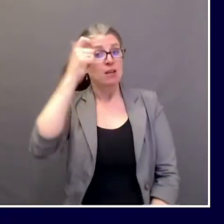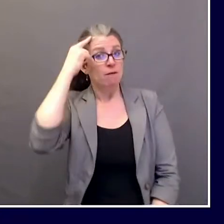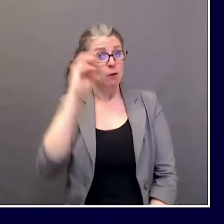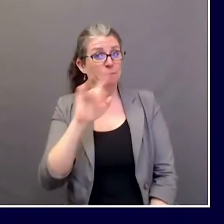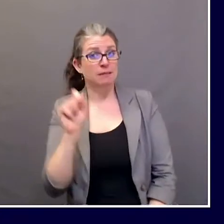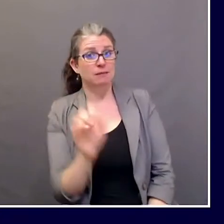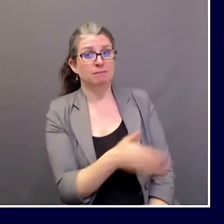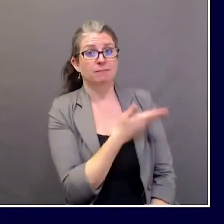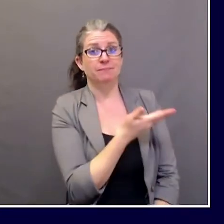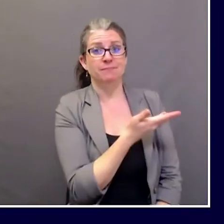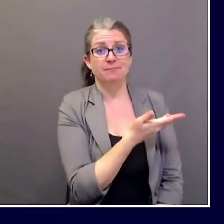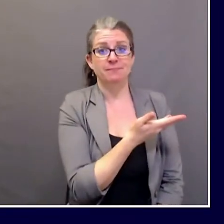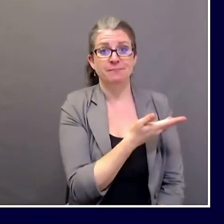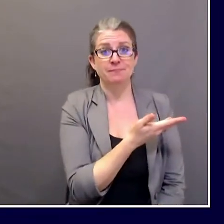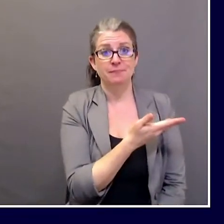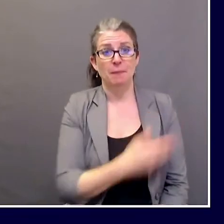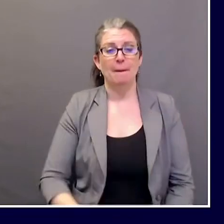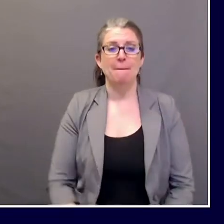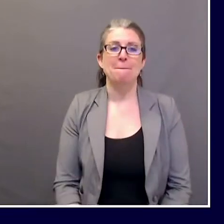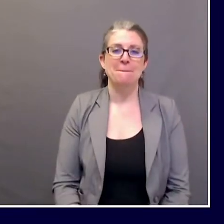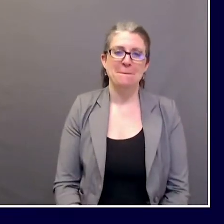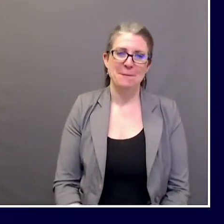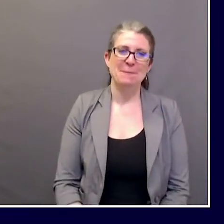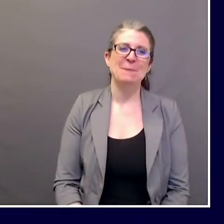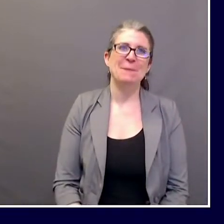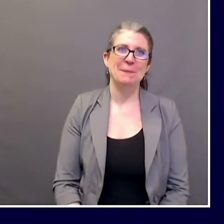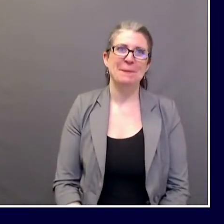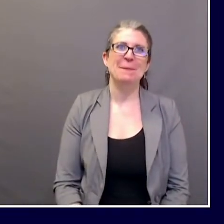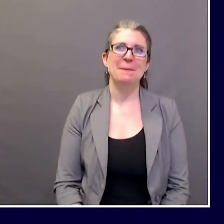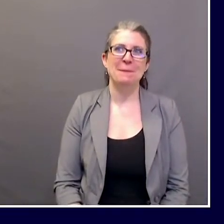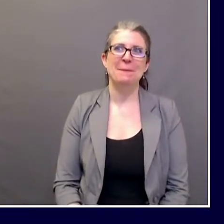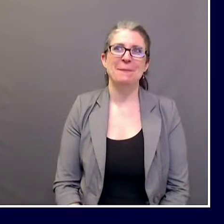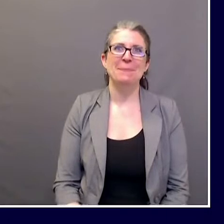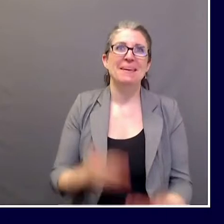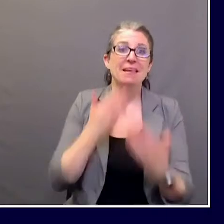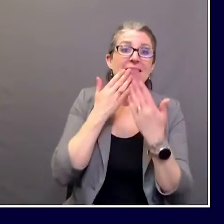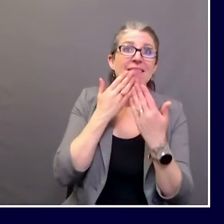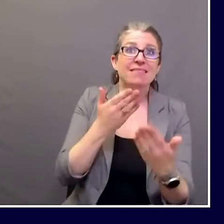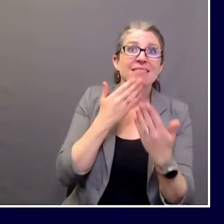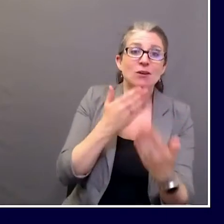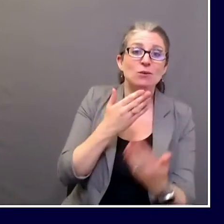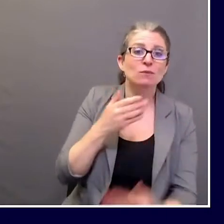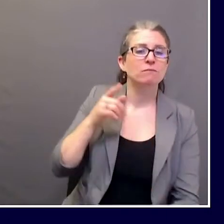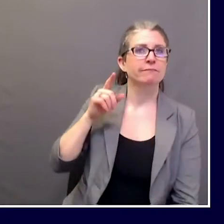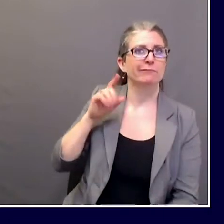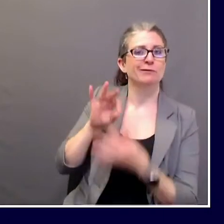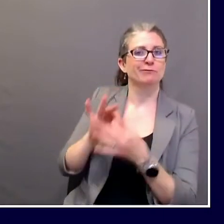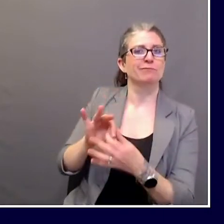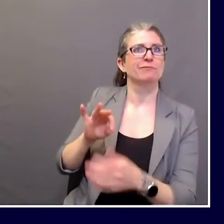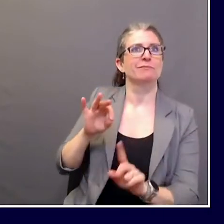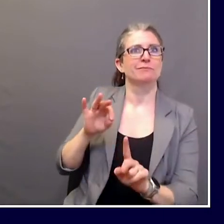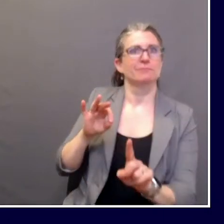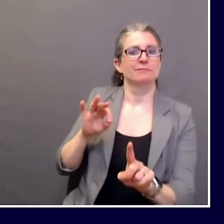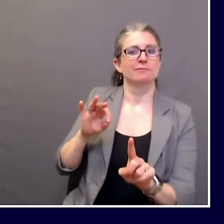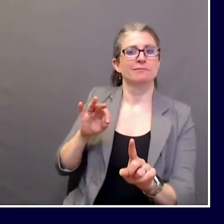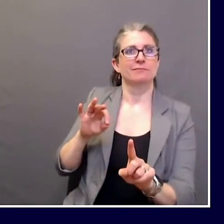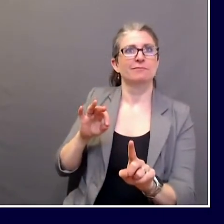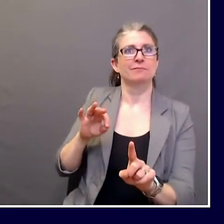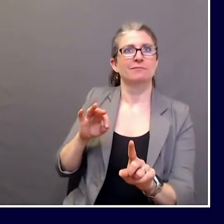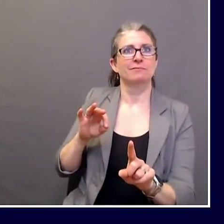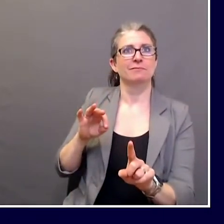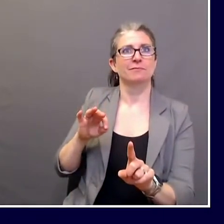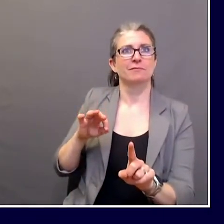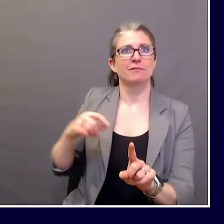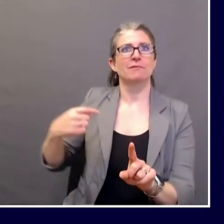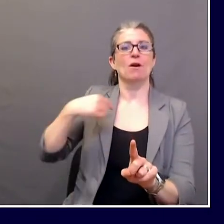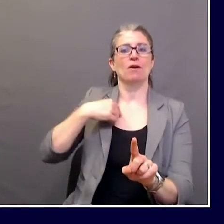Thank you, Dr. Shah. Thank you for Dr. Thibodeau for participating today. As Dr. Shah noted, this pause,